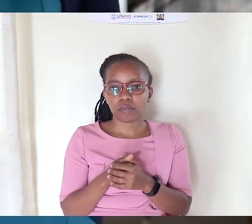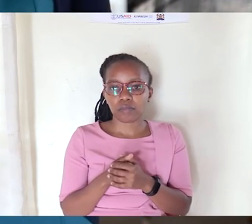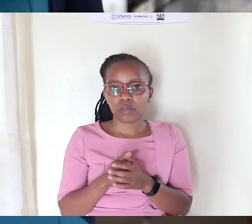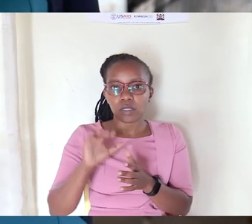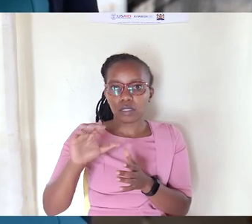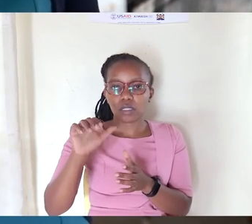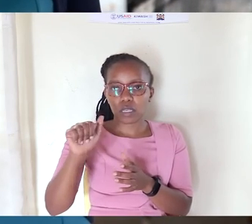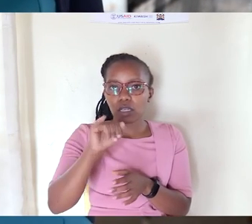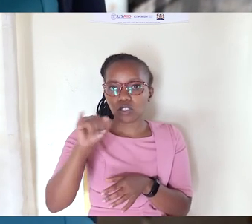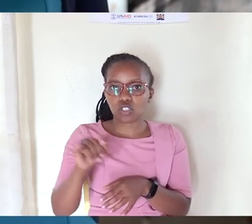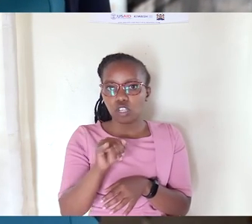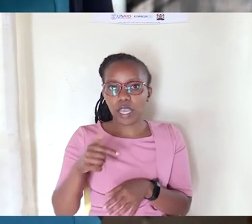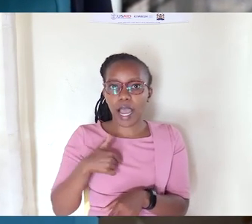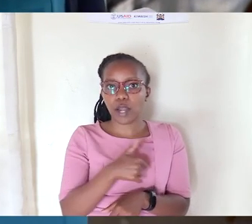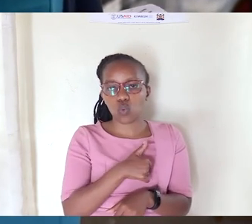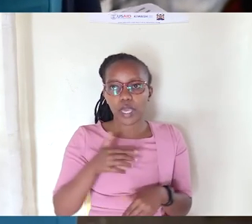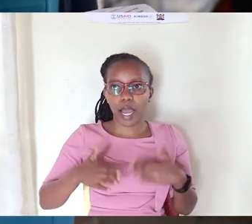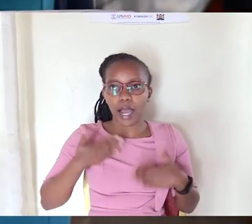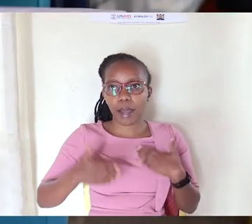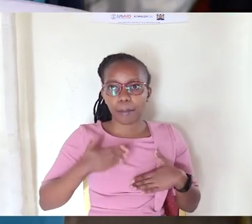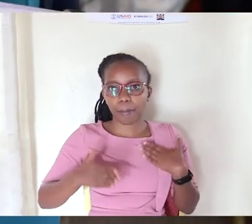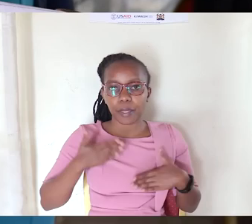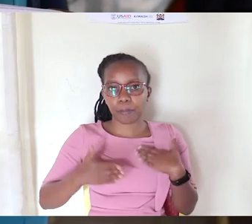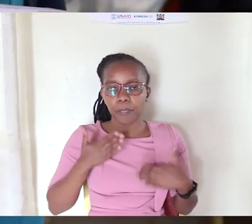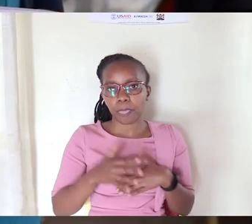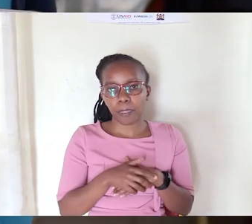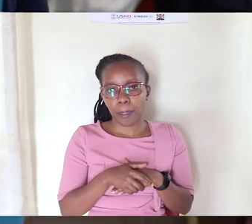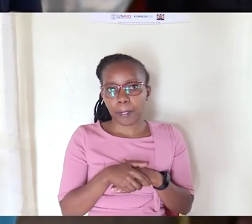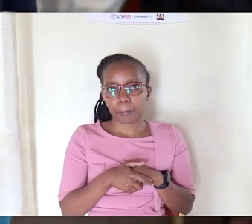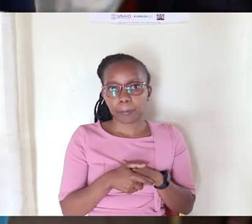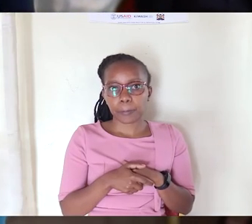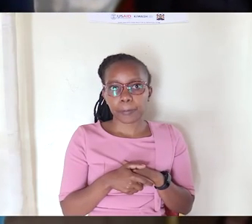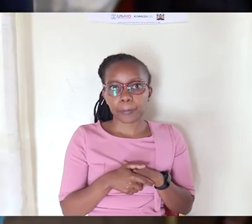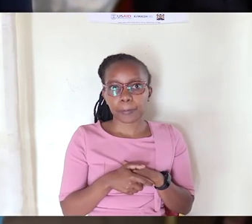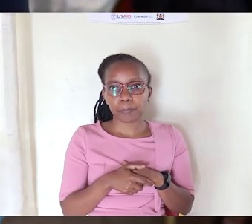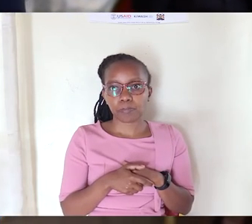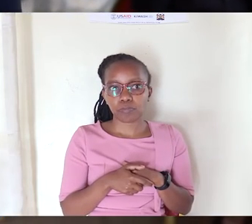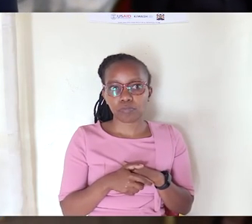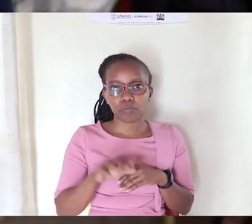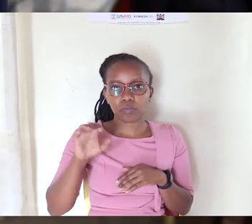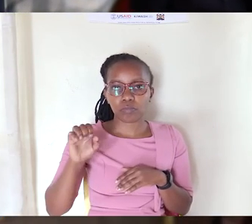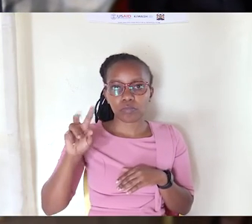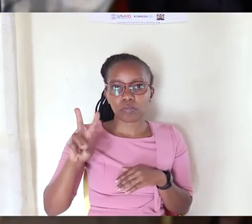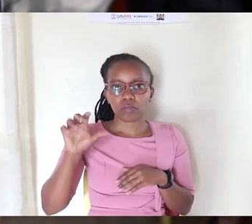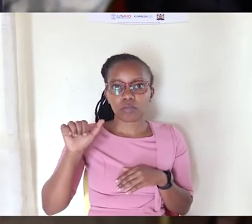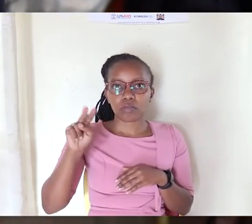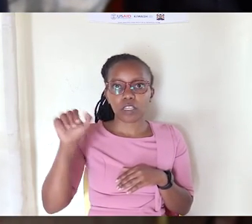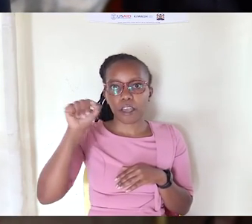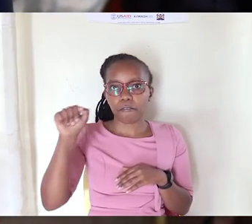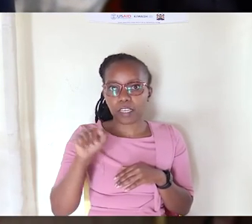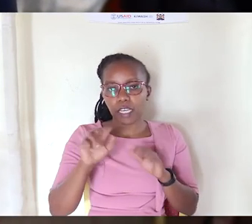the CAJ and we are happy that she could make it. Bwana Evans Okeo, who